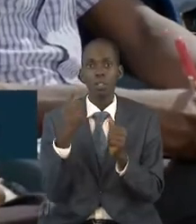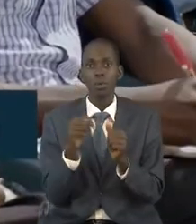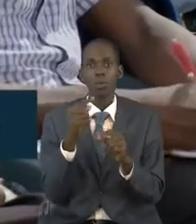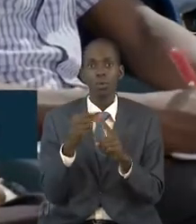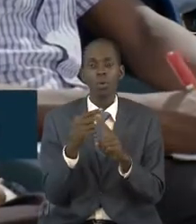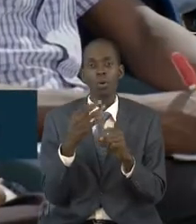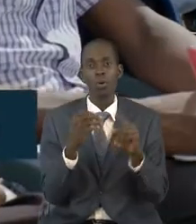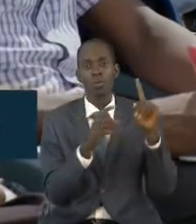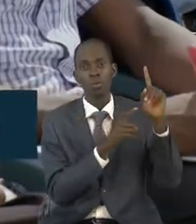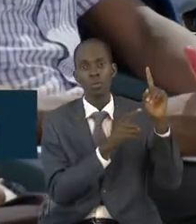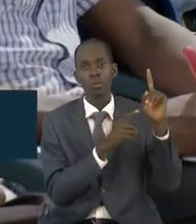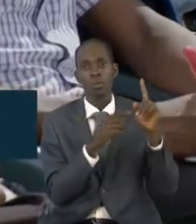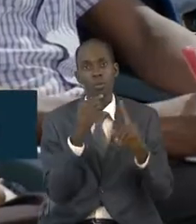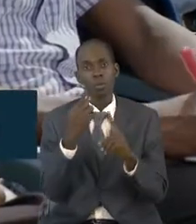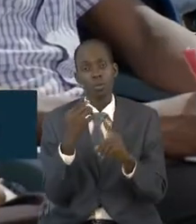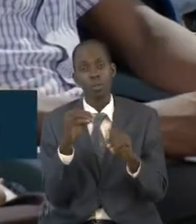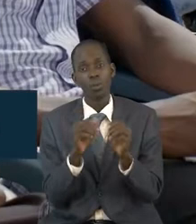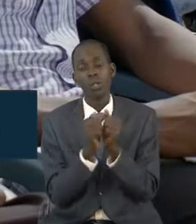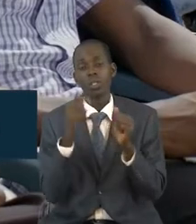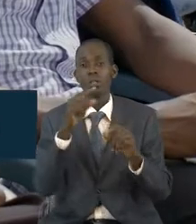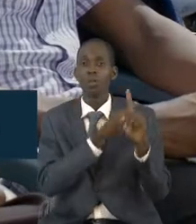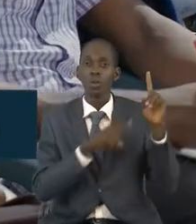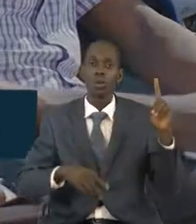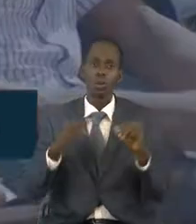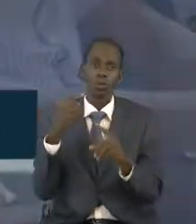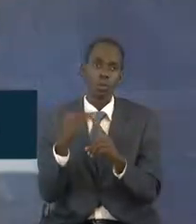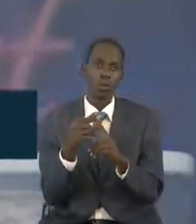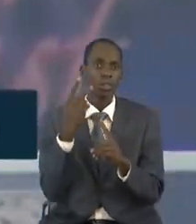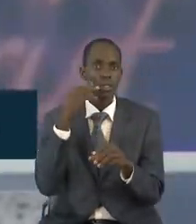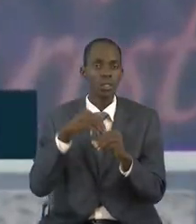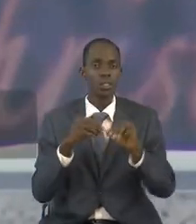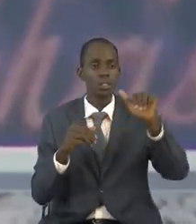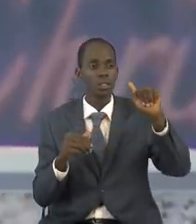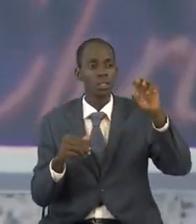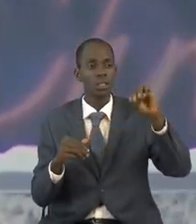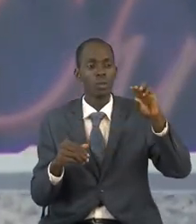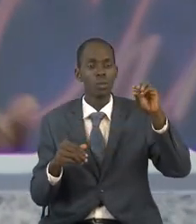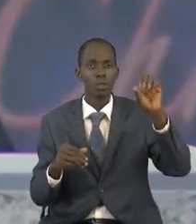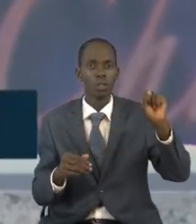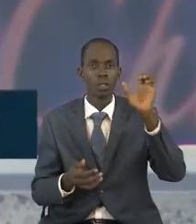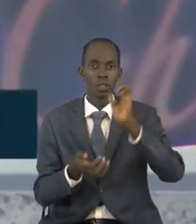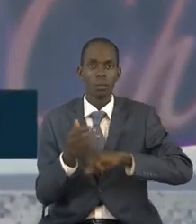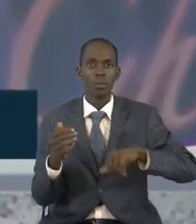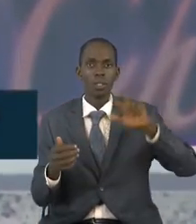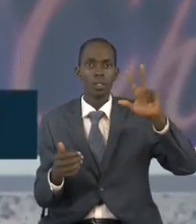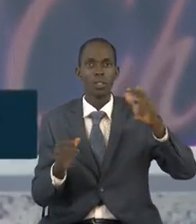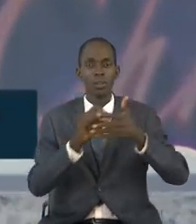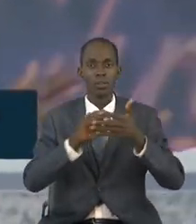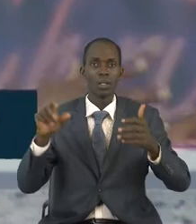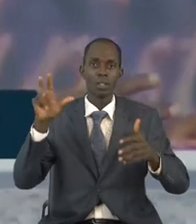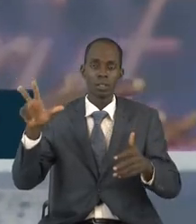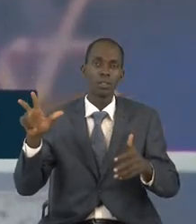the Lord of the word. Look at Amos chapter 3 verse 3. Amos chapter 3 verse 3. Can two